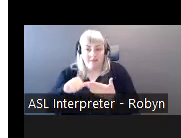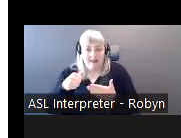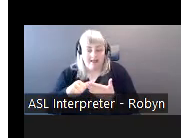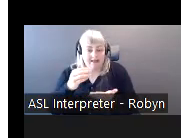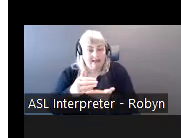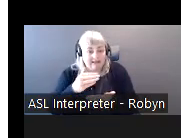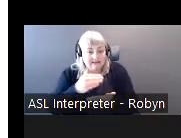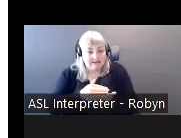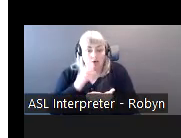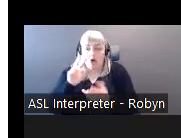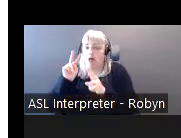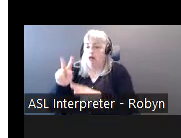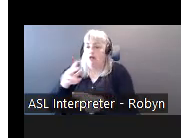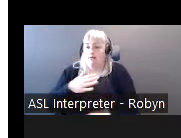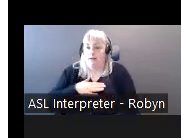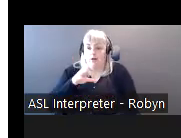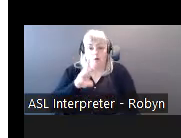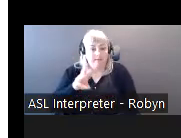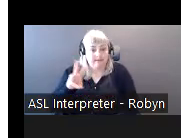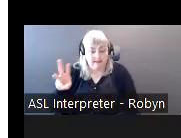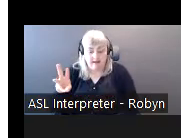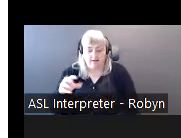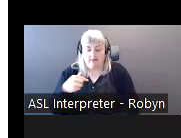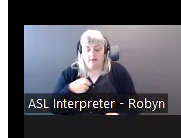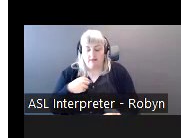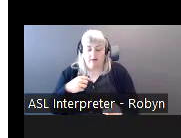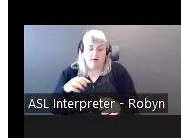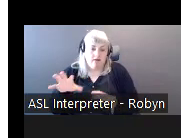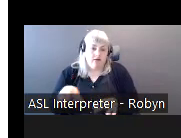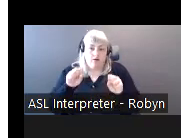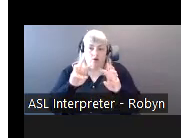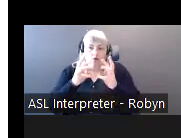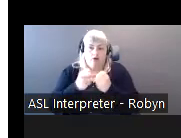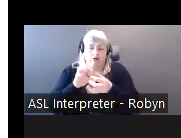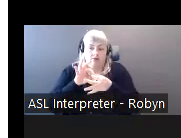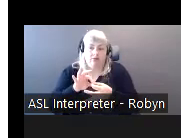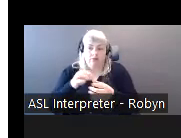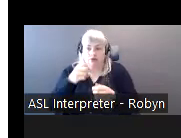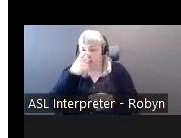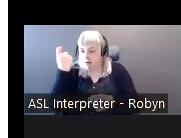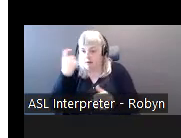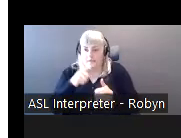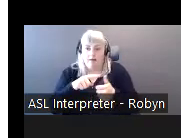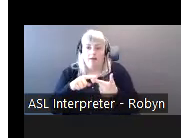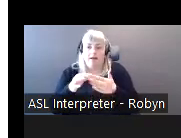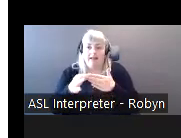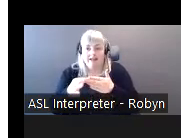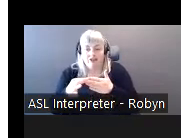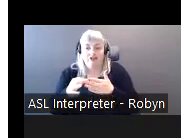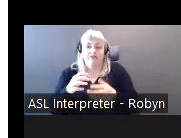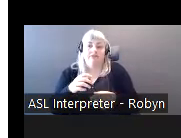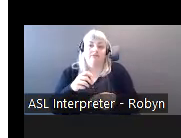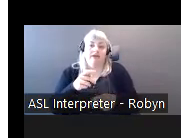my website. I do workshops on trauma, leadership, self-care, and other things.